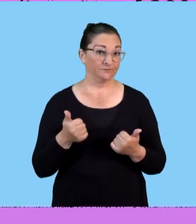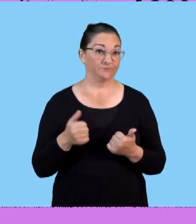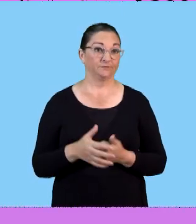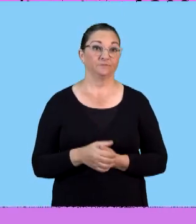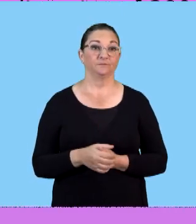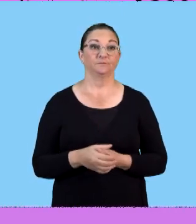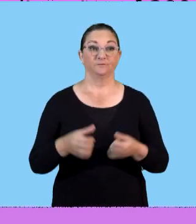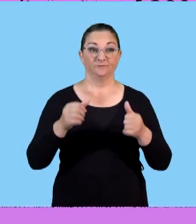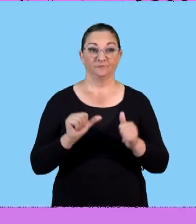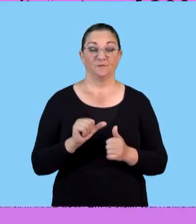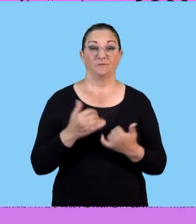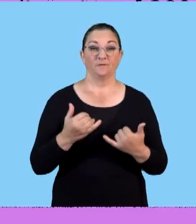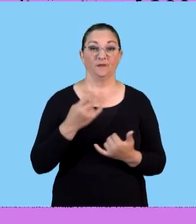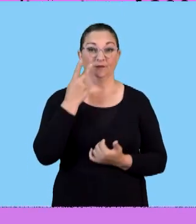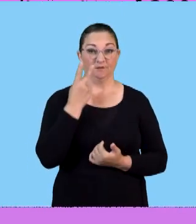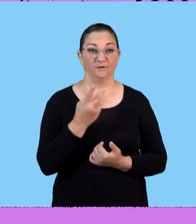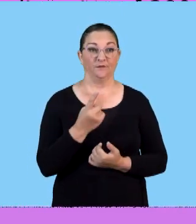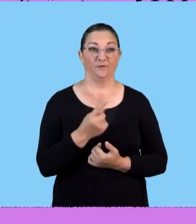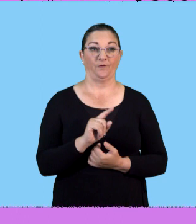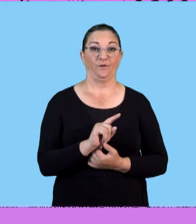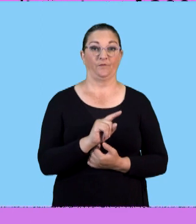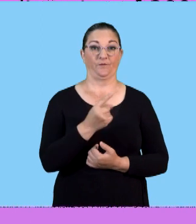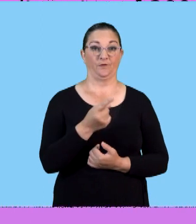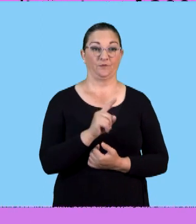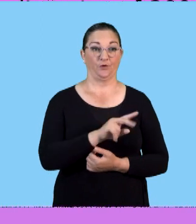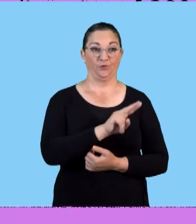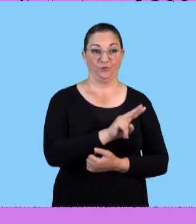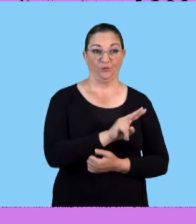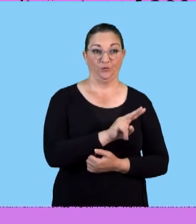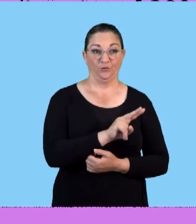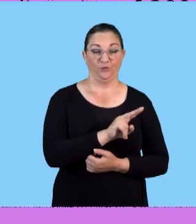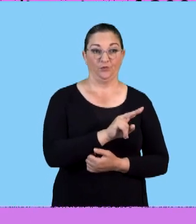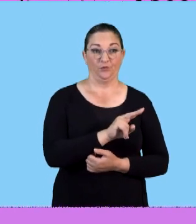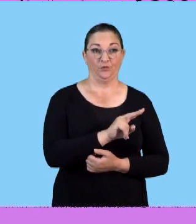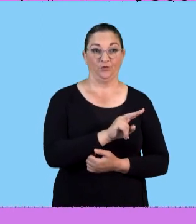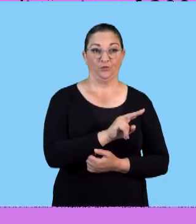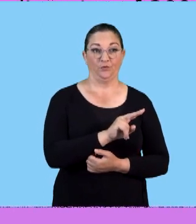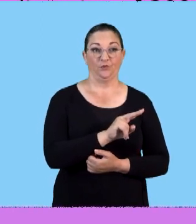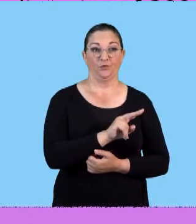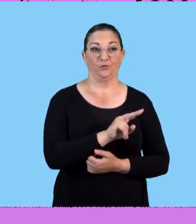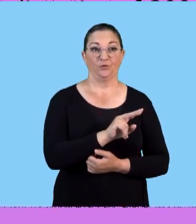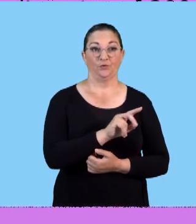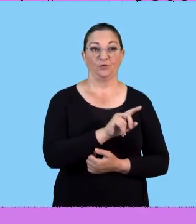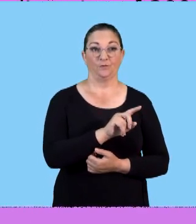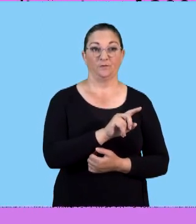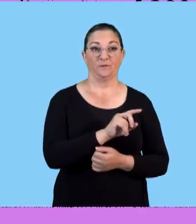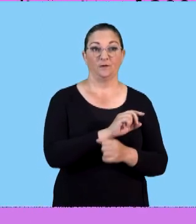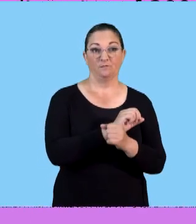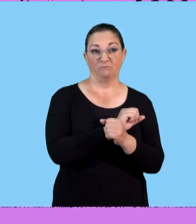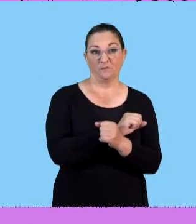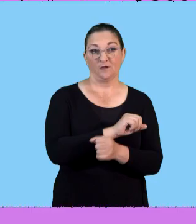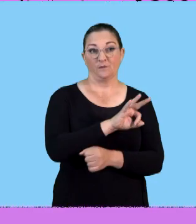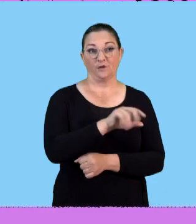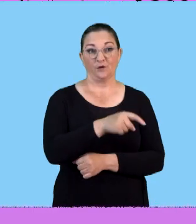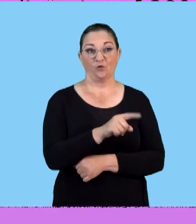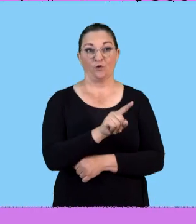fine? Okay, so I'll look at the first part here. So I just want to say it's 2,341. Remember, Botma says